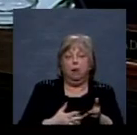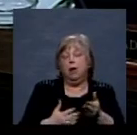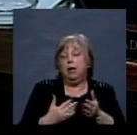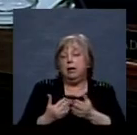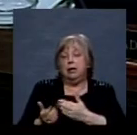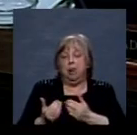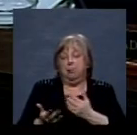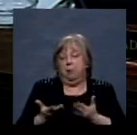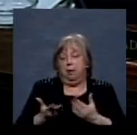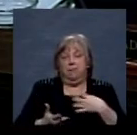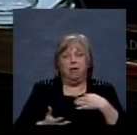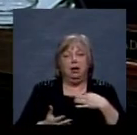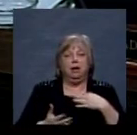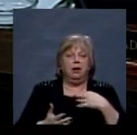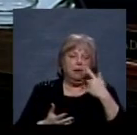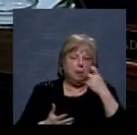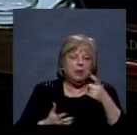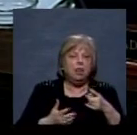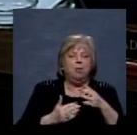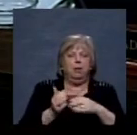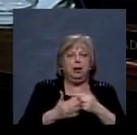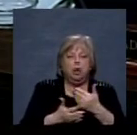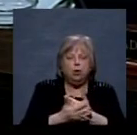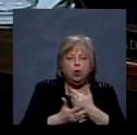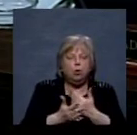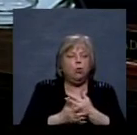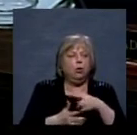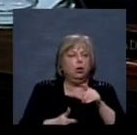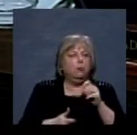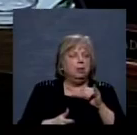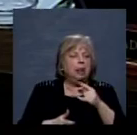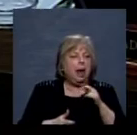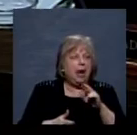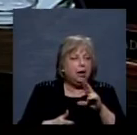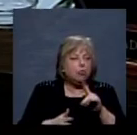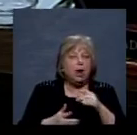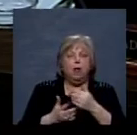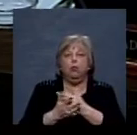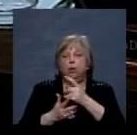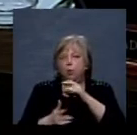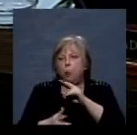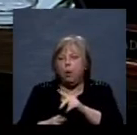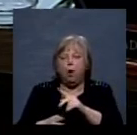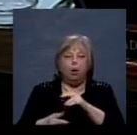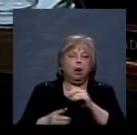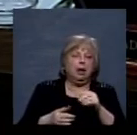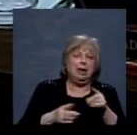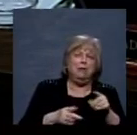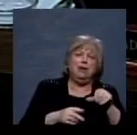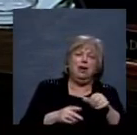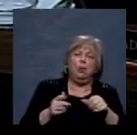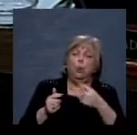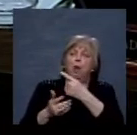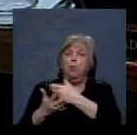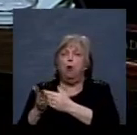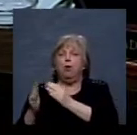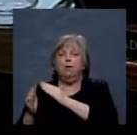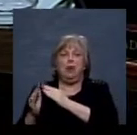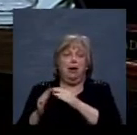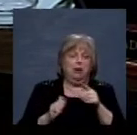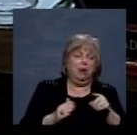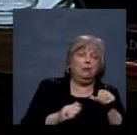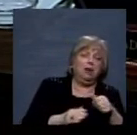there. We're building a new playground and a new park and a new community center in one part of town, and here's another part of town that we've closed theirs